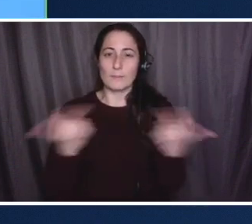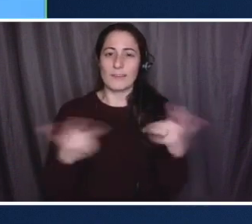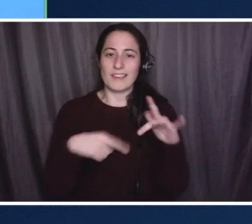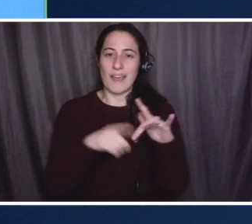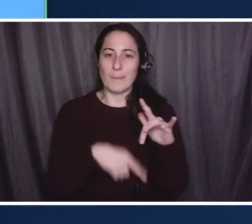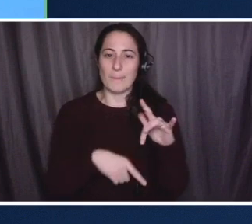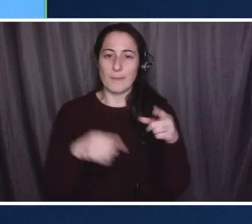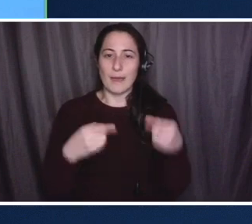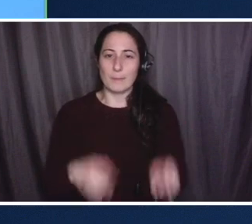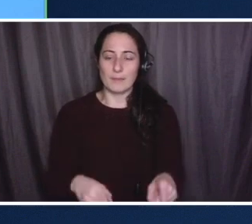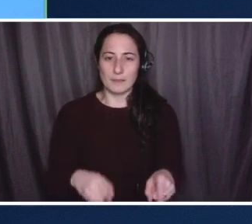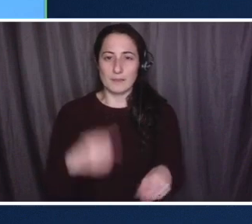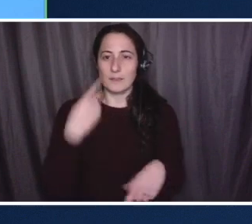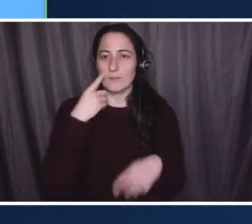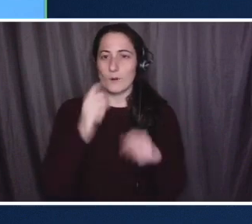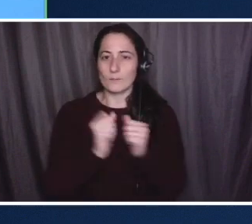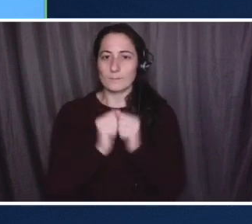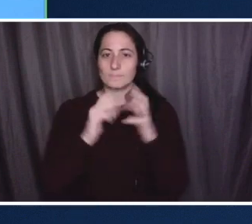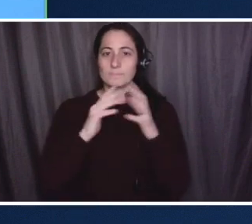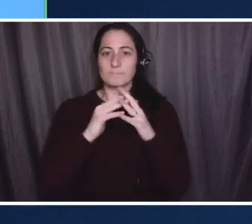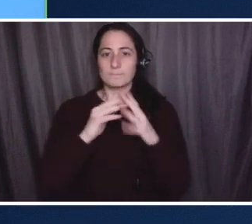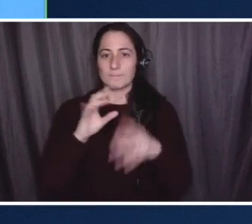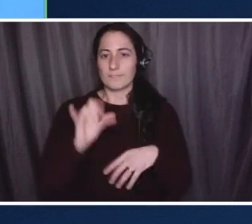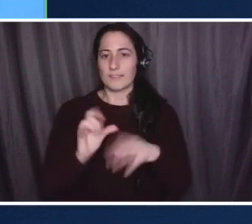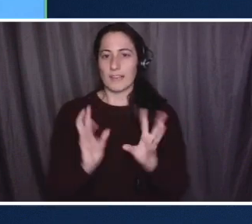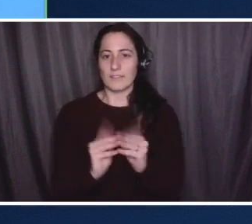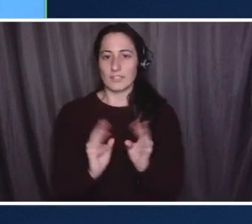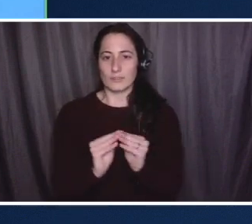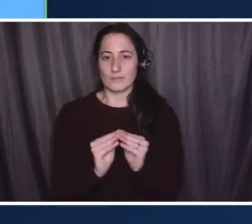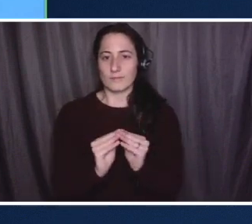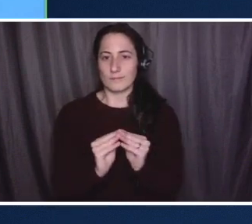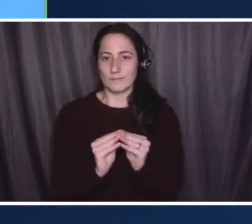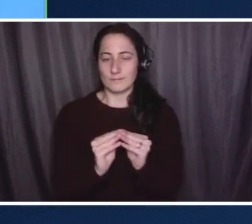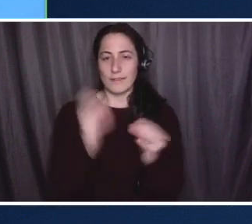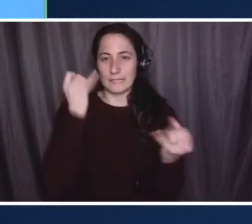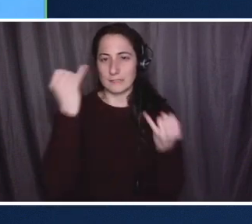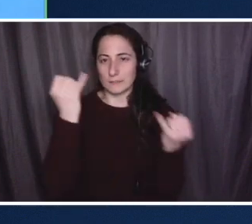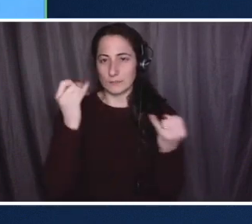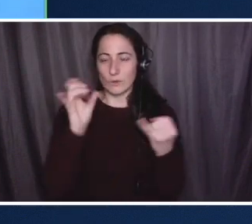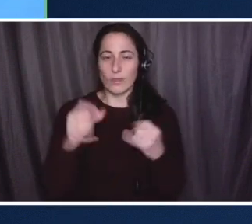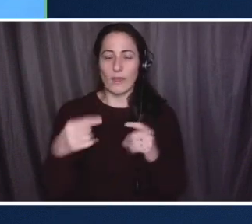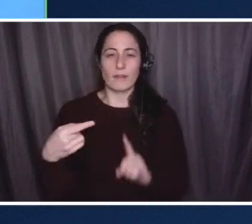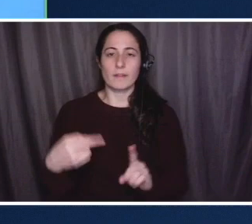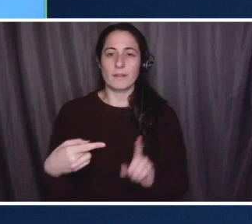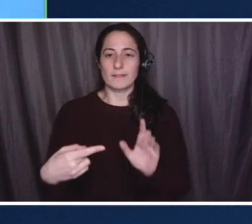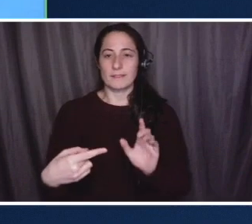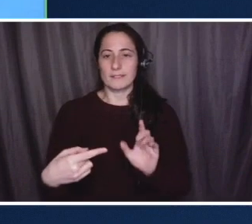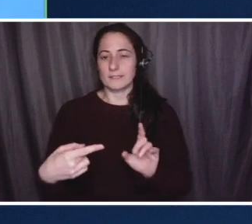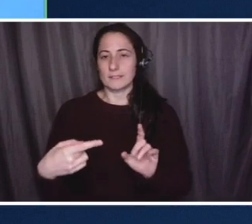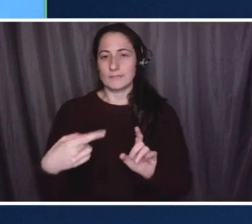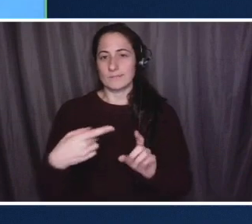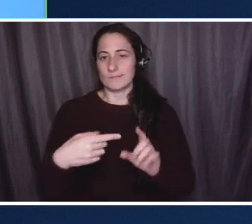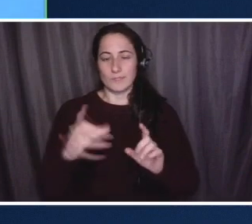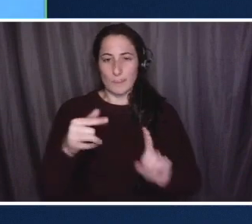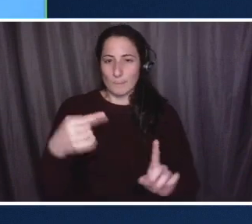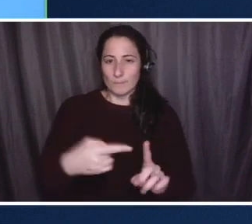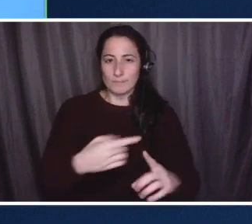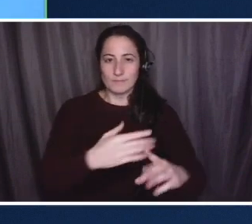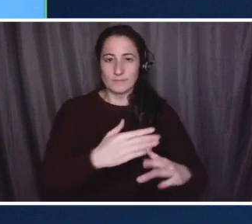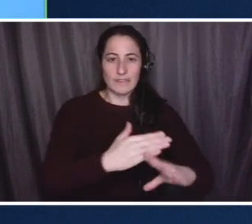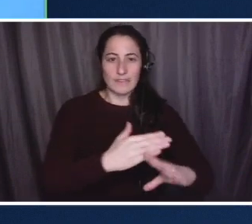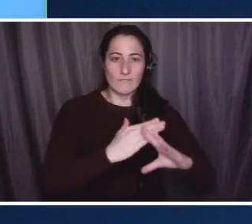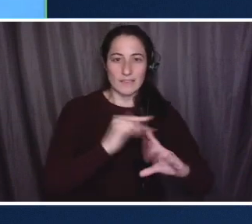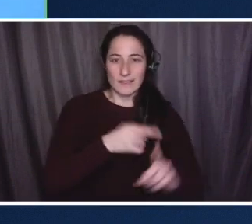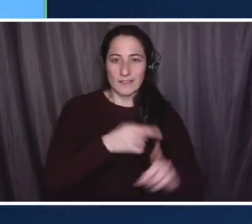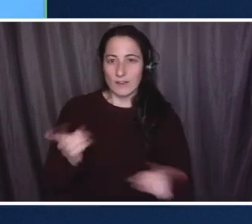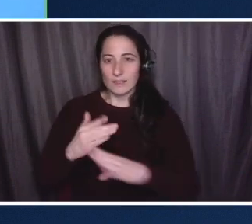terms of implementation of that convention in all many points, and defending the defenders is once again part of it.